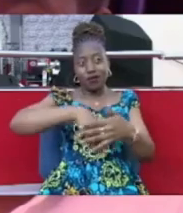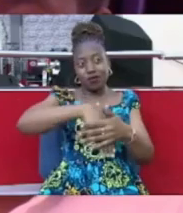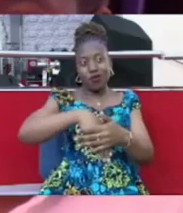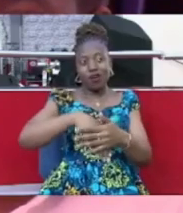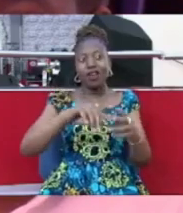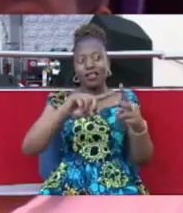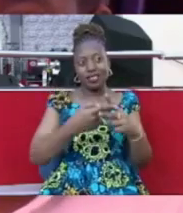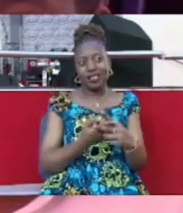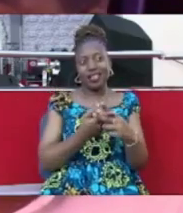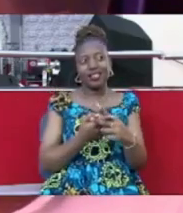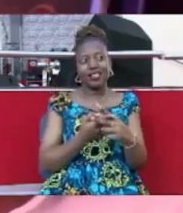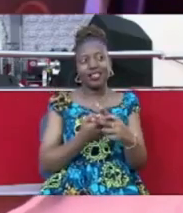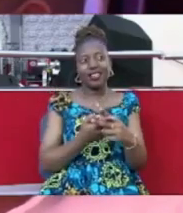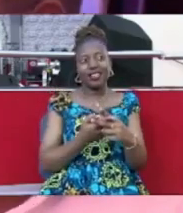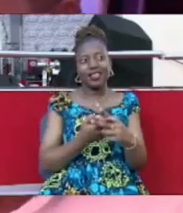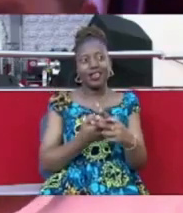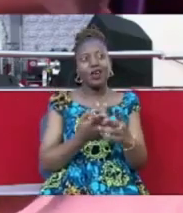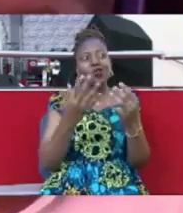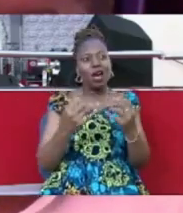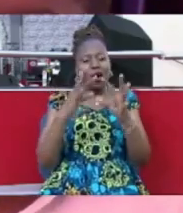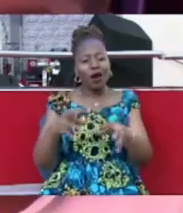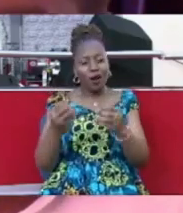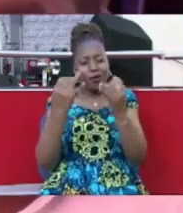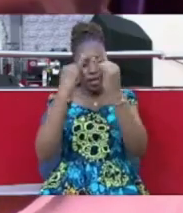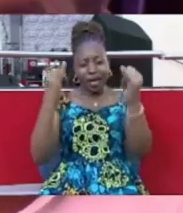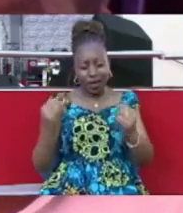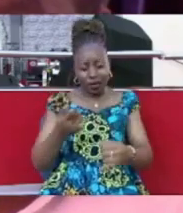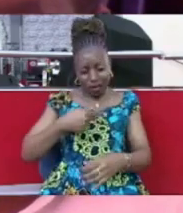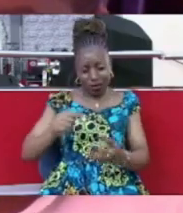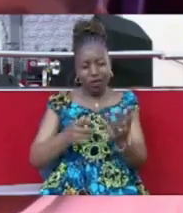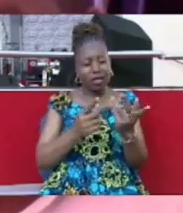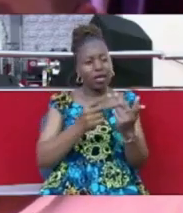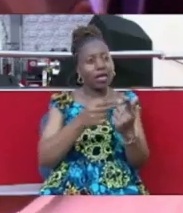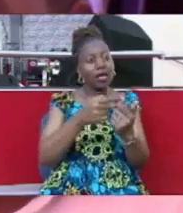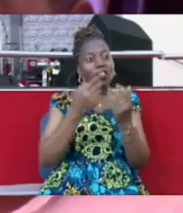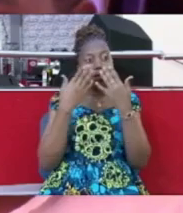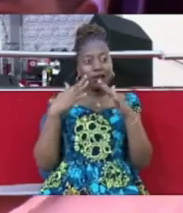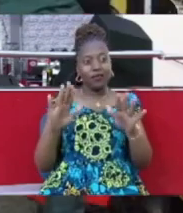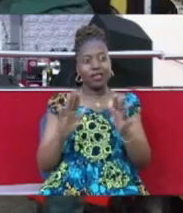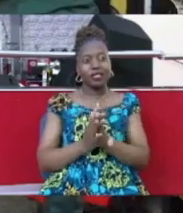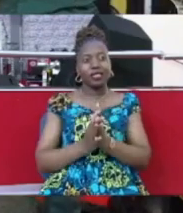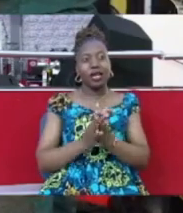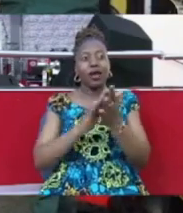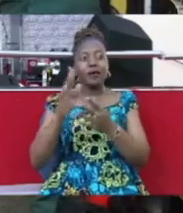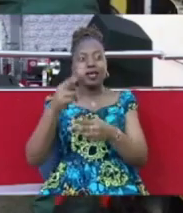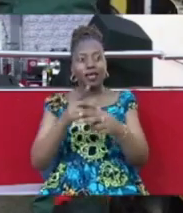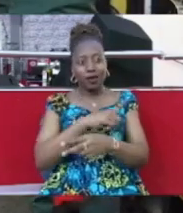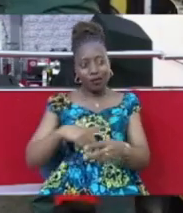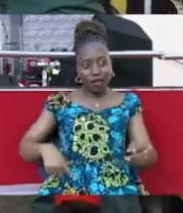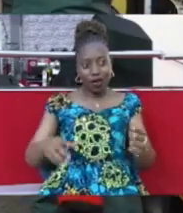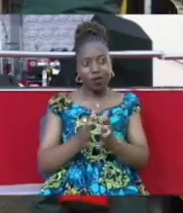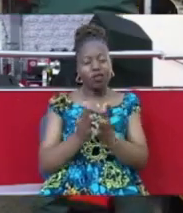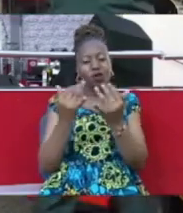EPL pale kwa tent. How many gods have we counted so far? Ni miungu ngapi ambayo praise the name of the Lord. Now